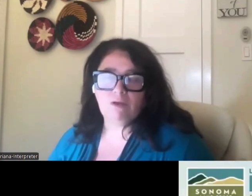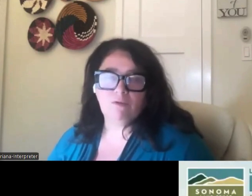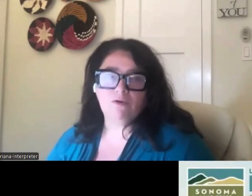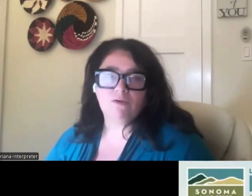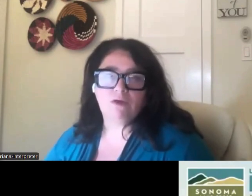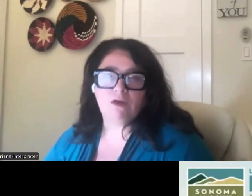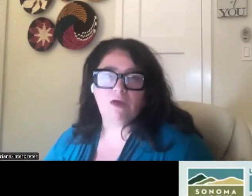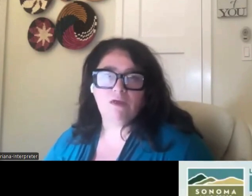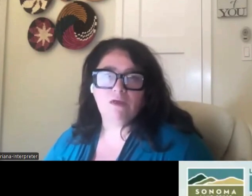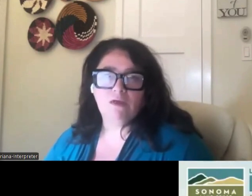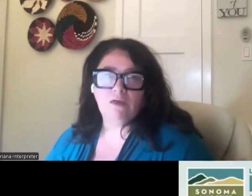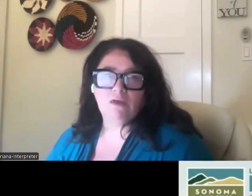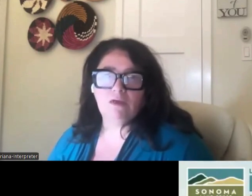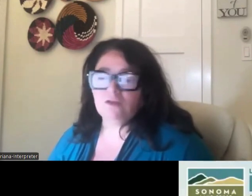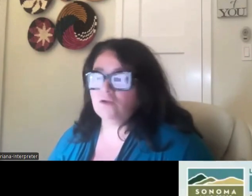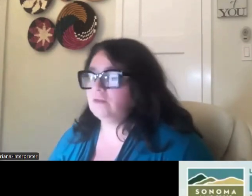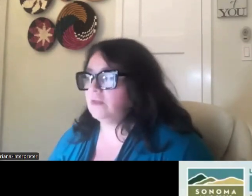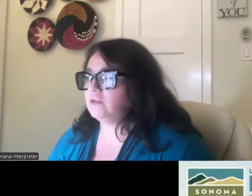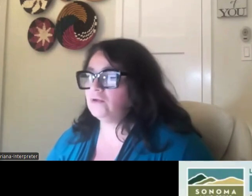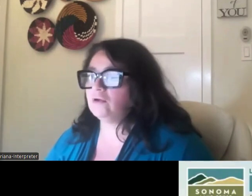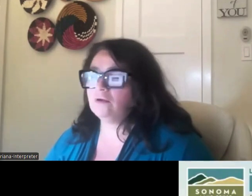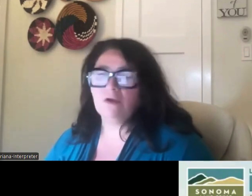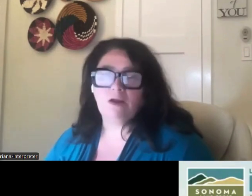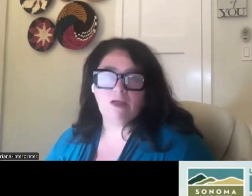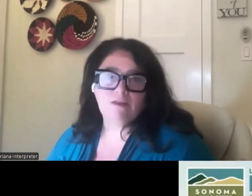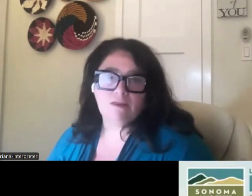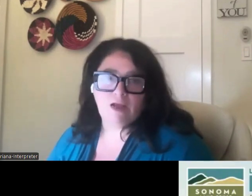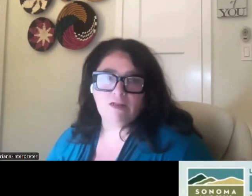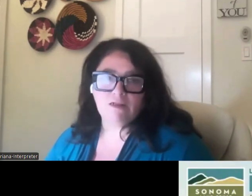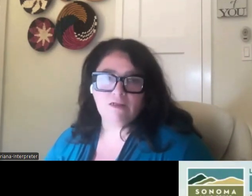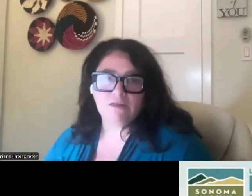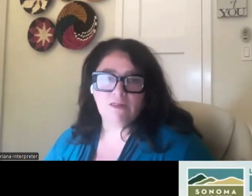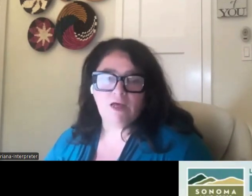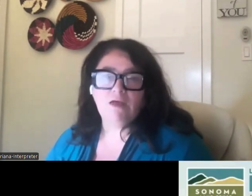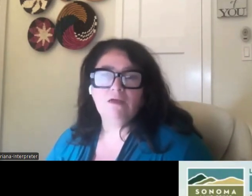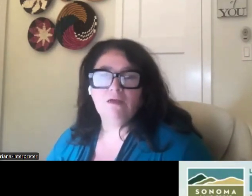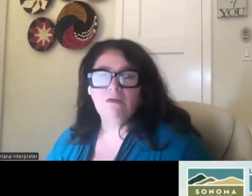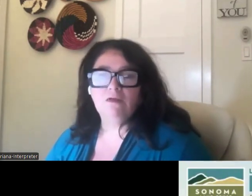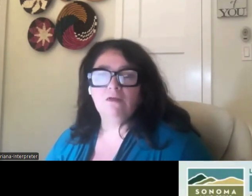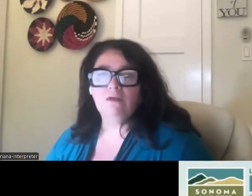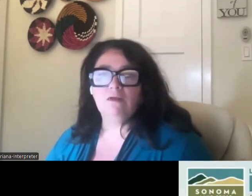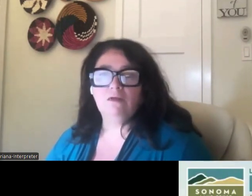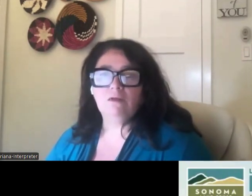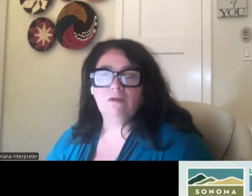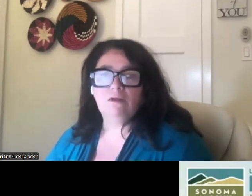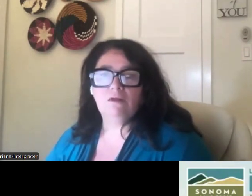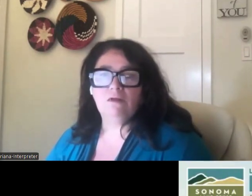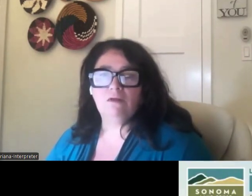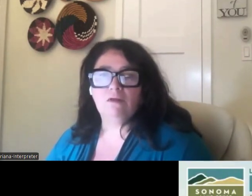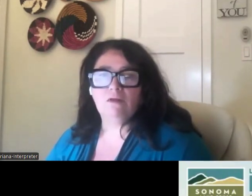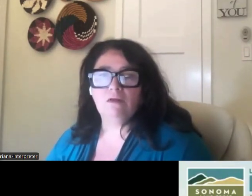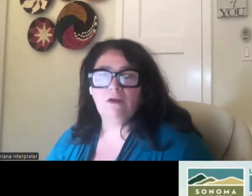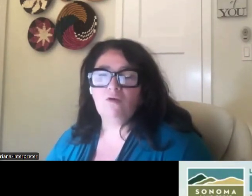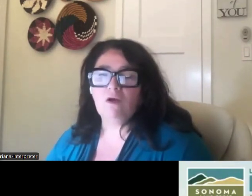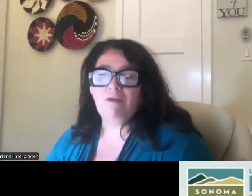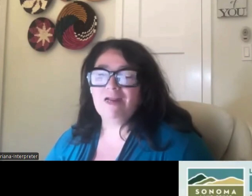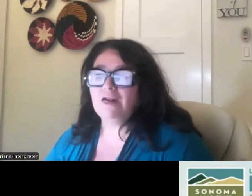high intensity fires in particular, which is a problem. Those can, in certain circumstances, essentially cook the